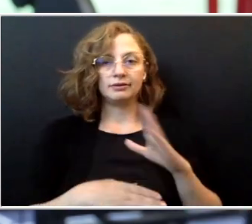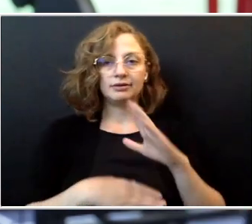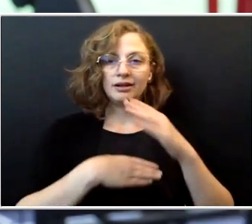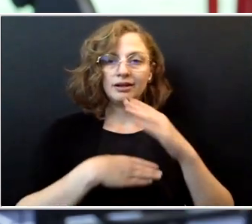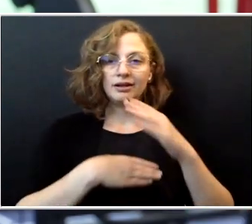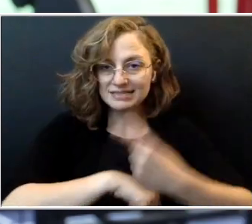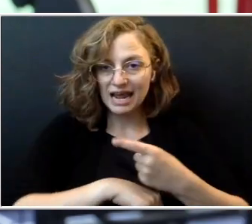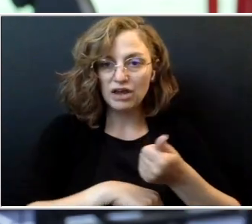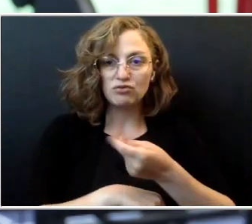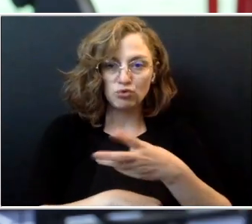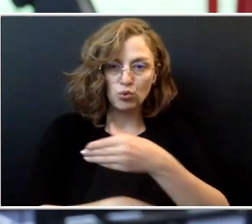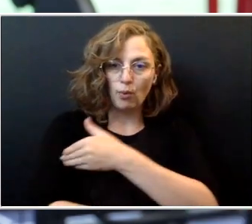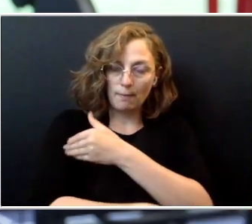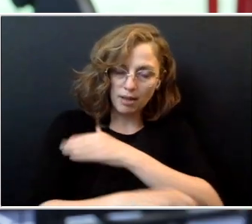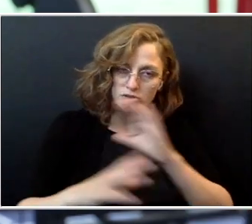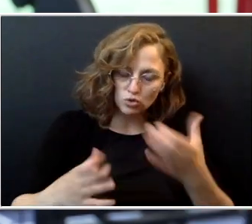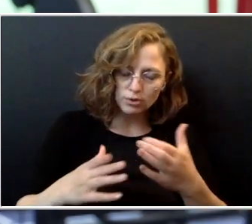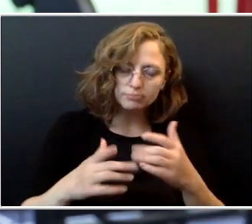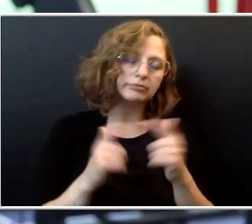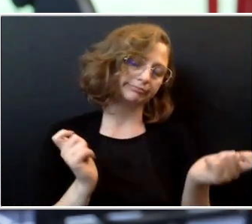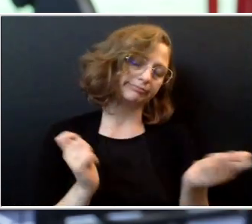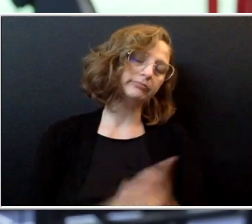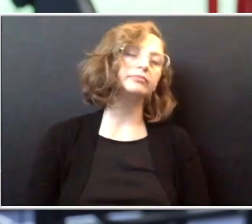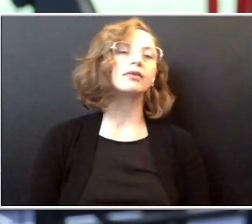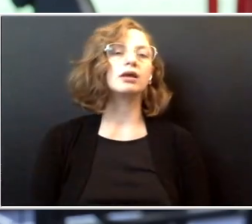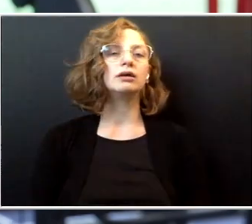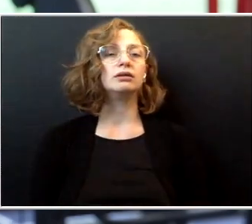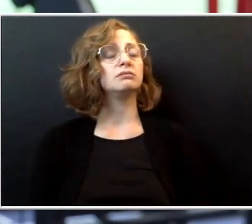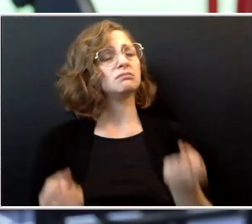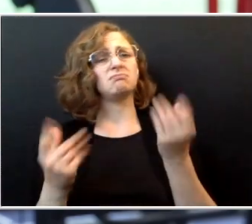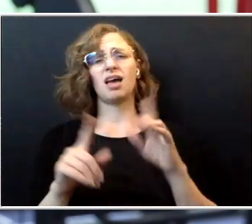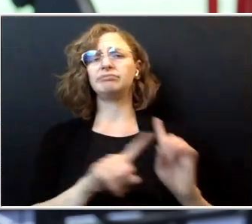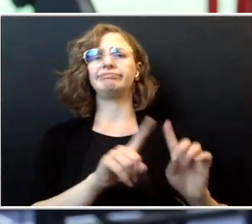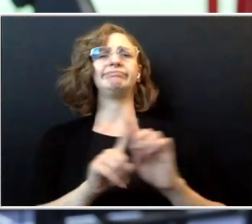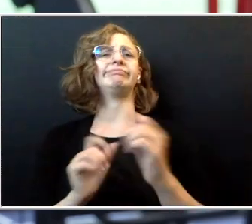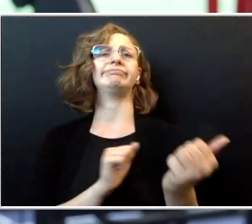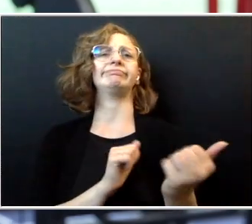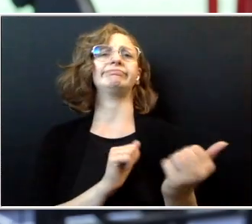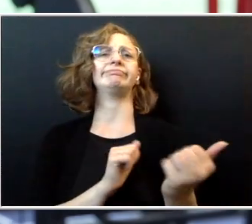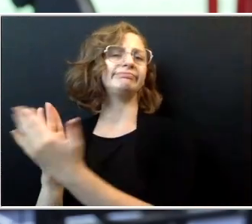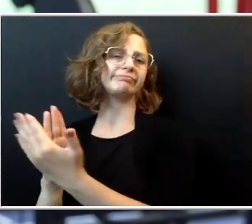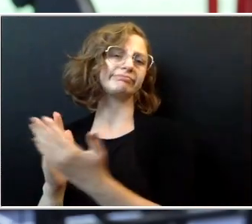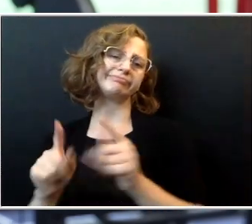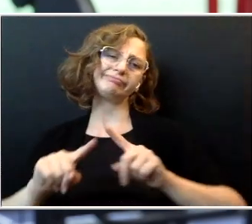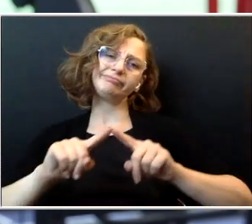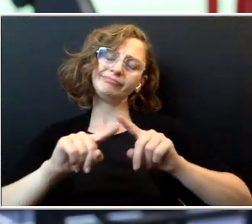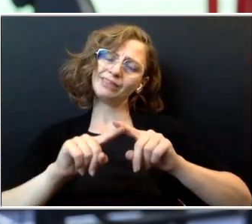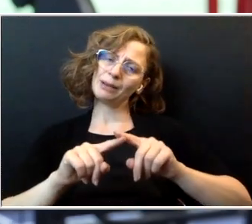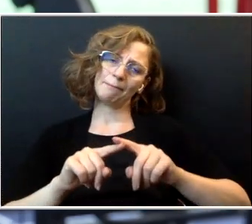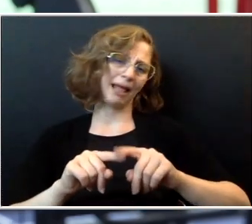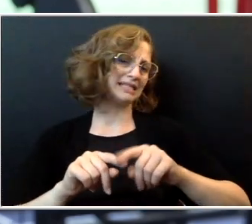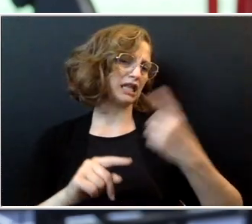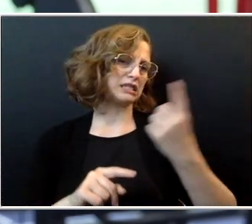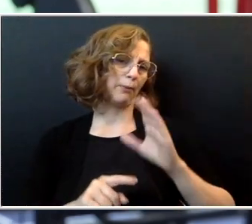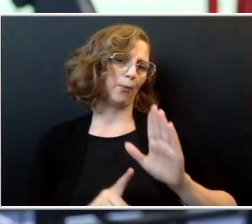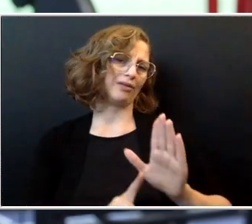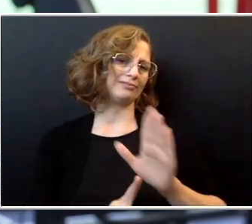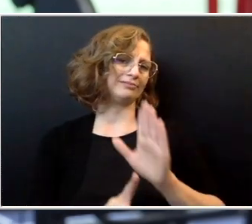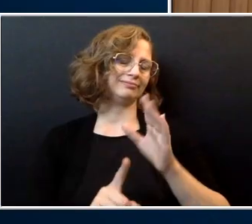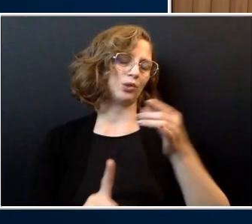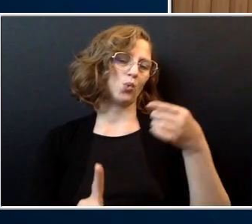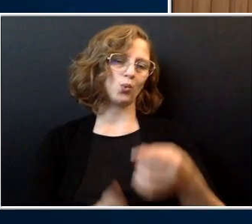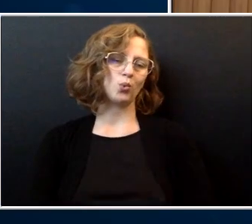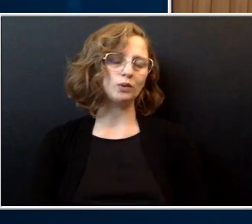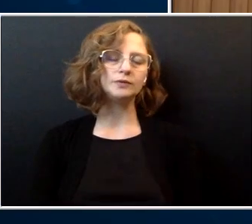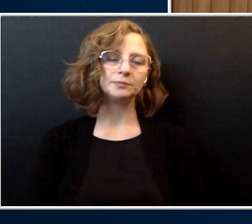there's just a lot of different ways, and it kind of, each person's goals are what help determine how you should be doing that.